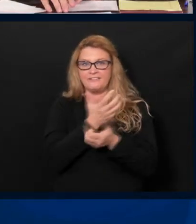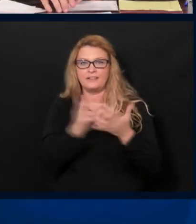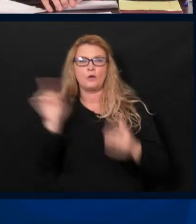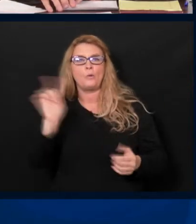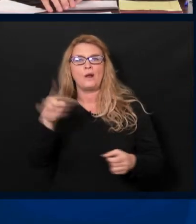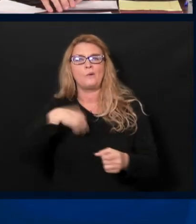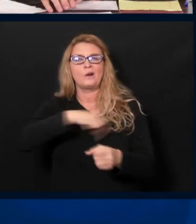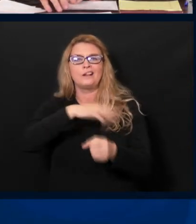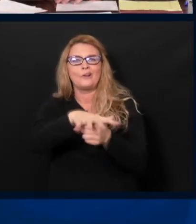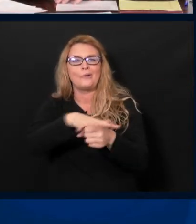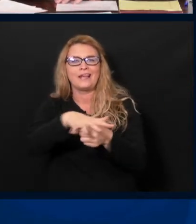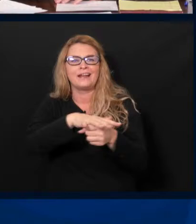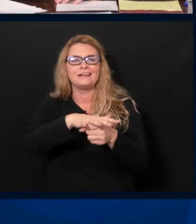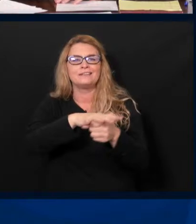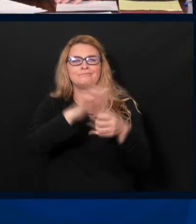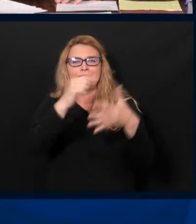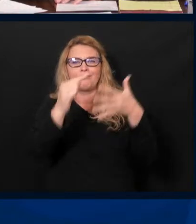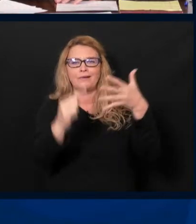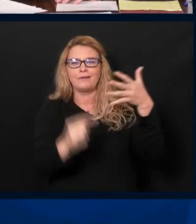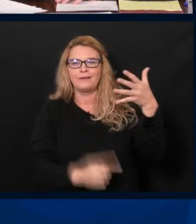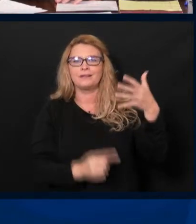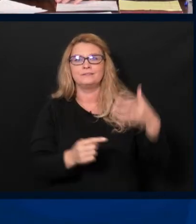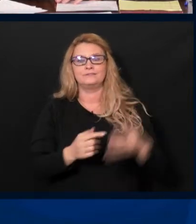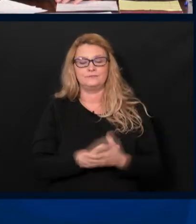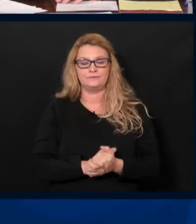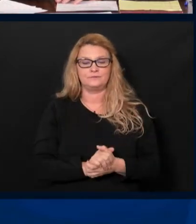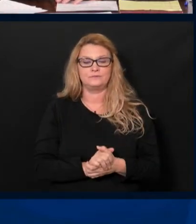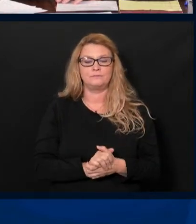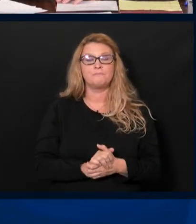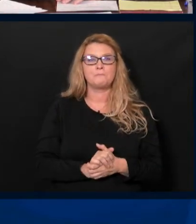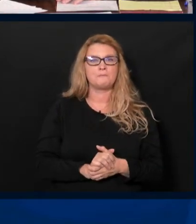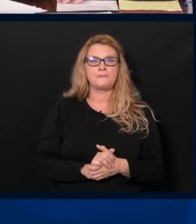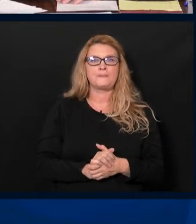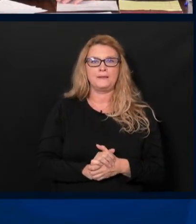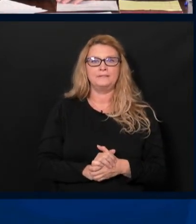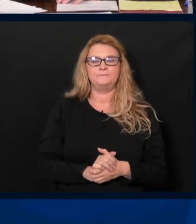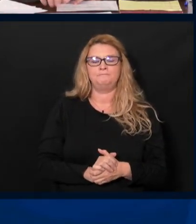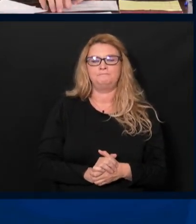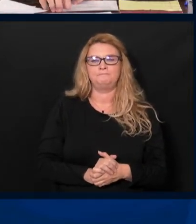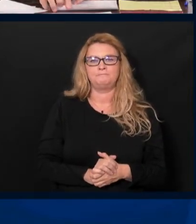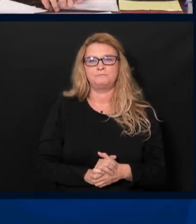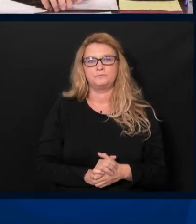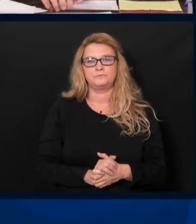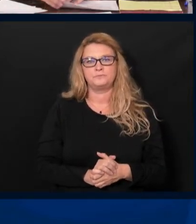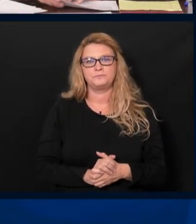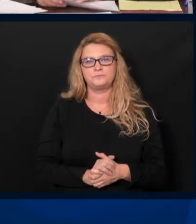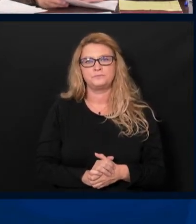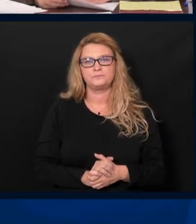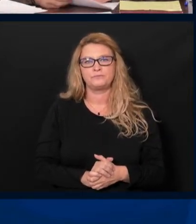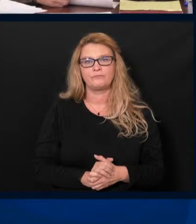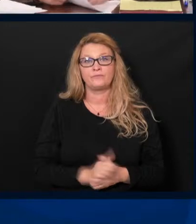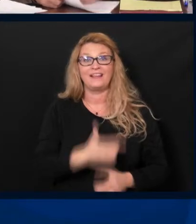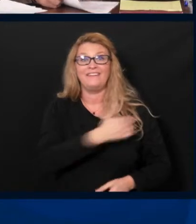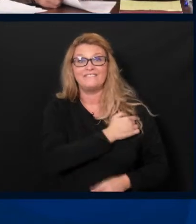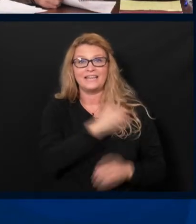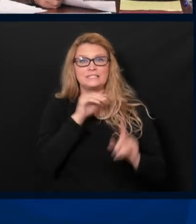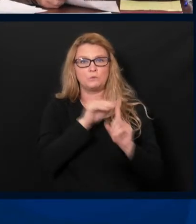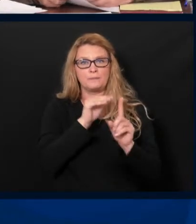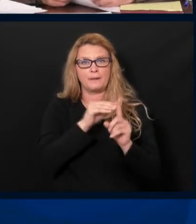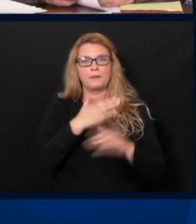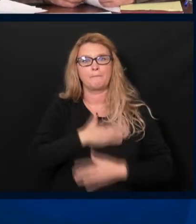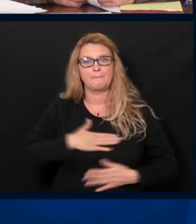and all that kind of stuff. So watch that. There's no point in me reading and going back through that. Vaccine reminders,